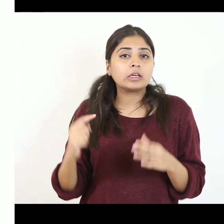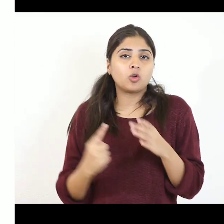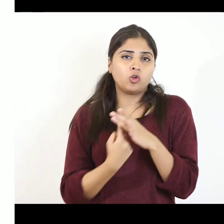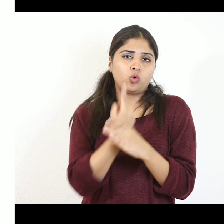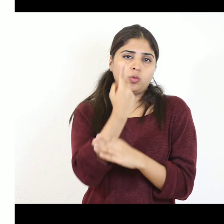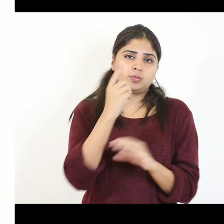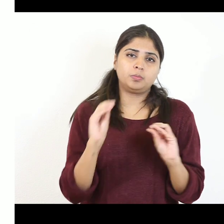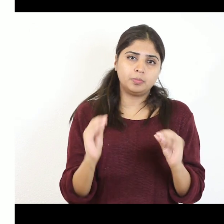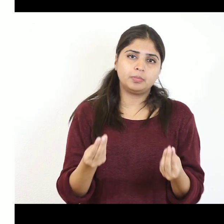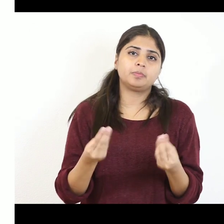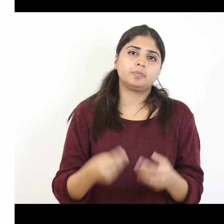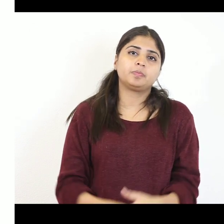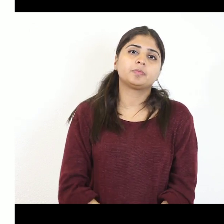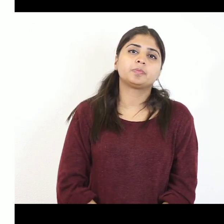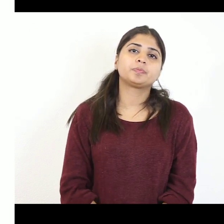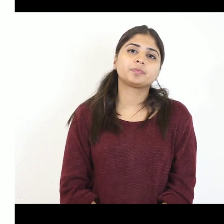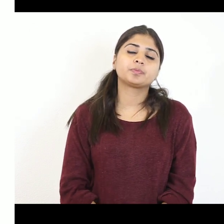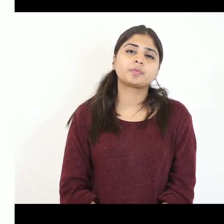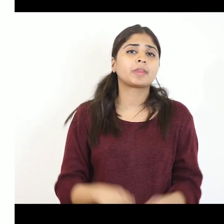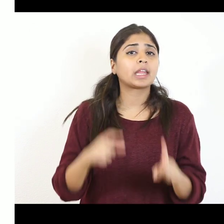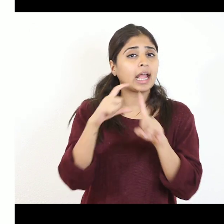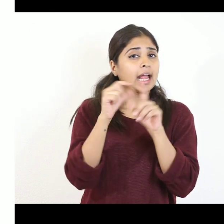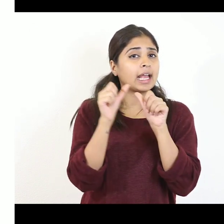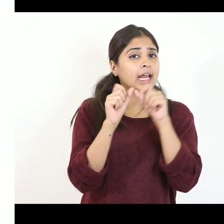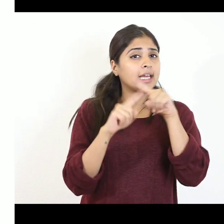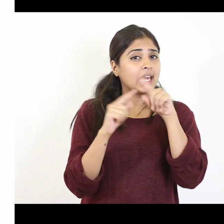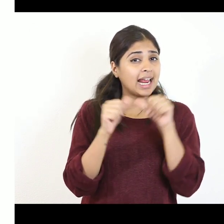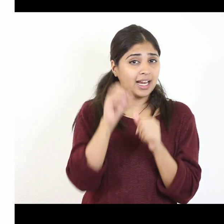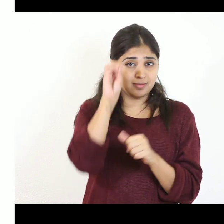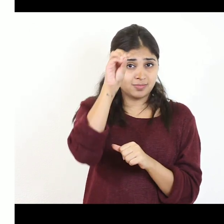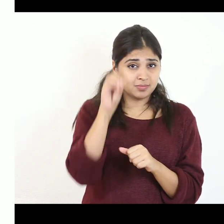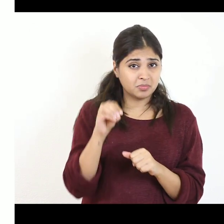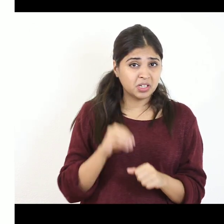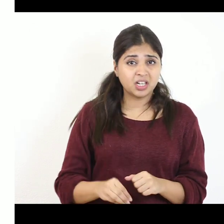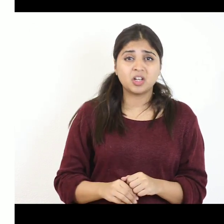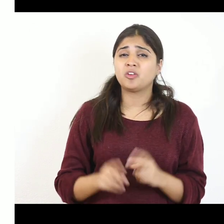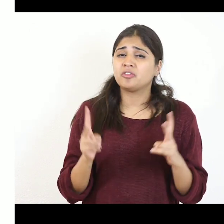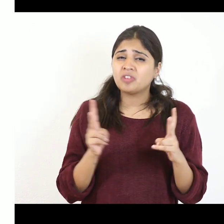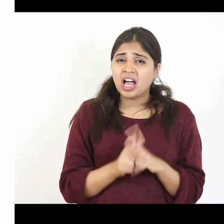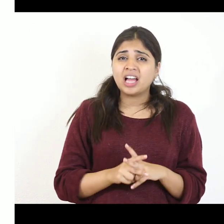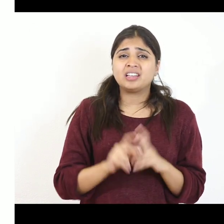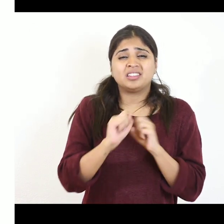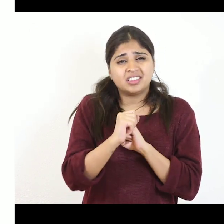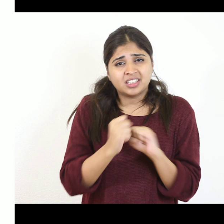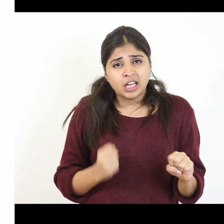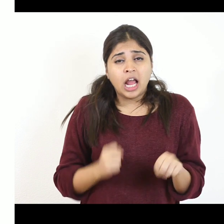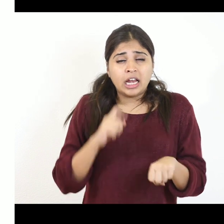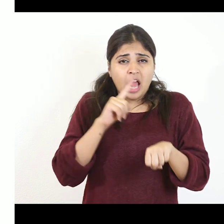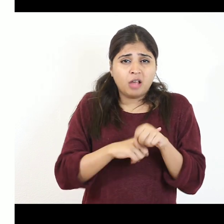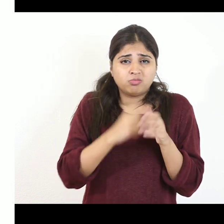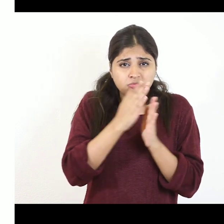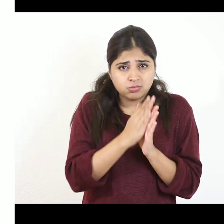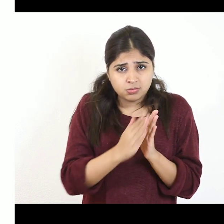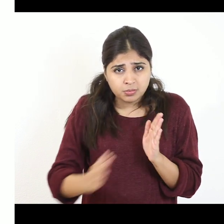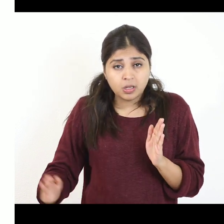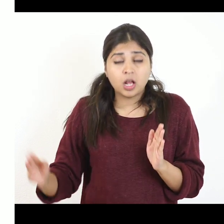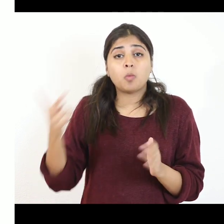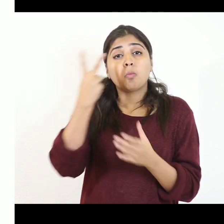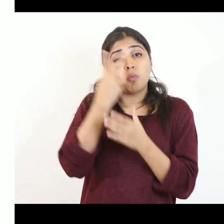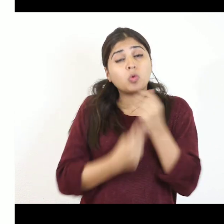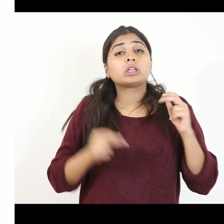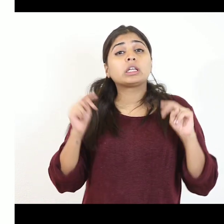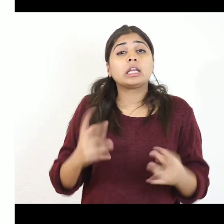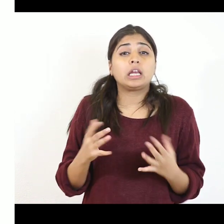Data entry is a tedious, time-consuming task that requires both precision and